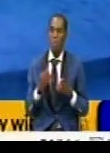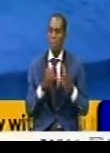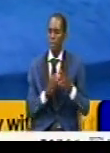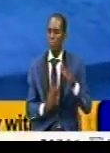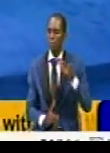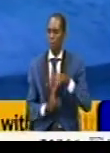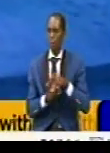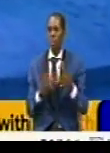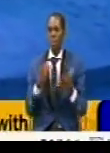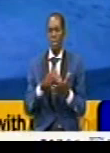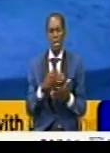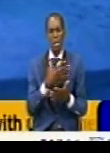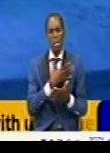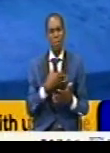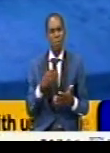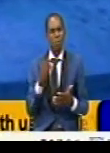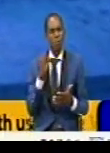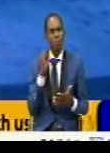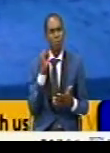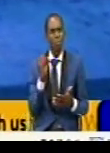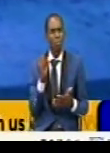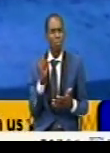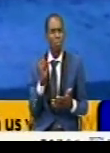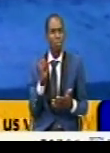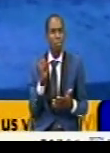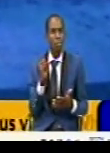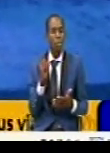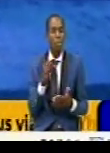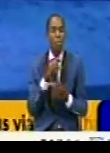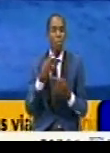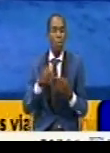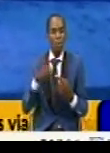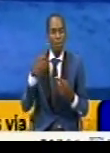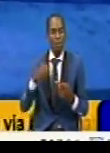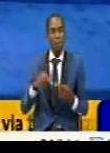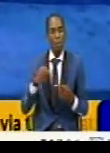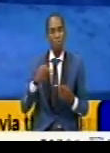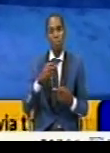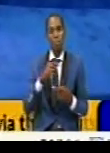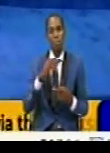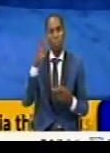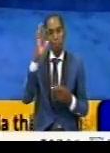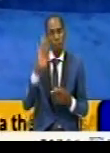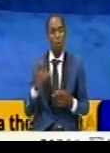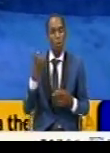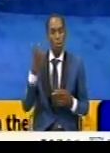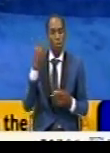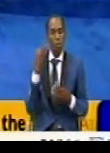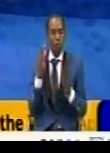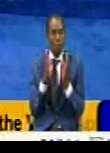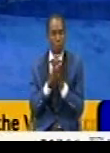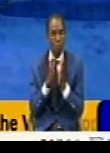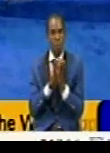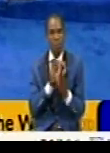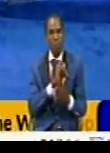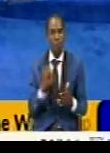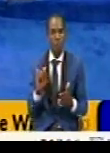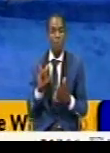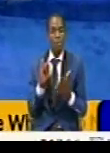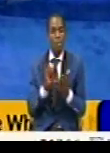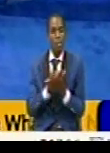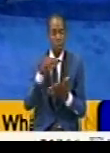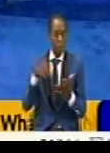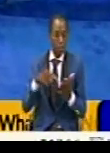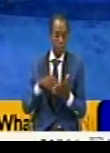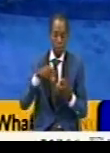my district. So later it came again. I said, what is this? So when the pastor was praying, I